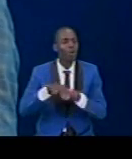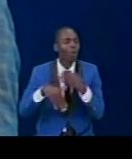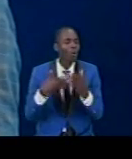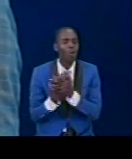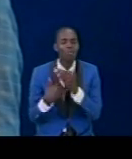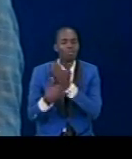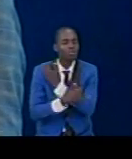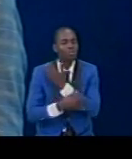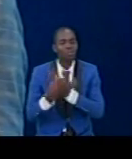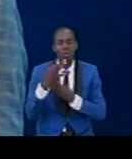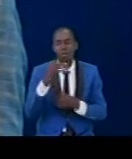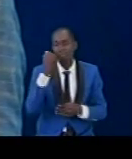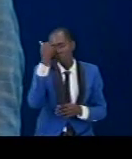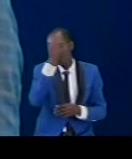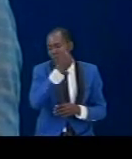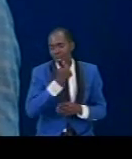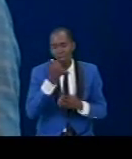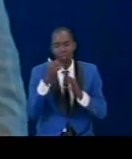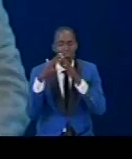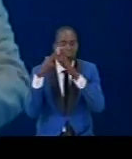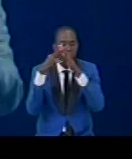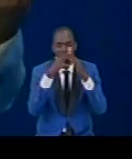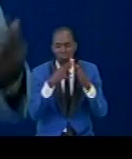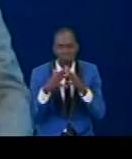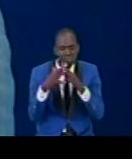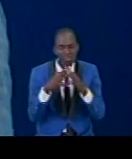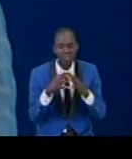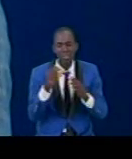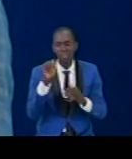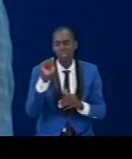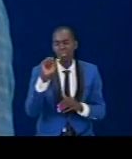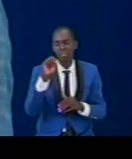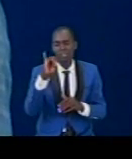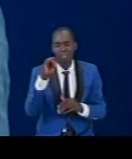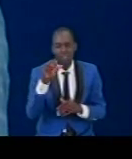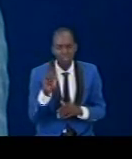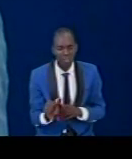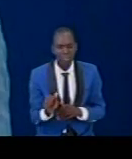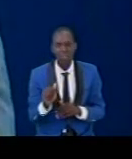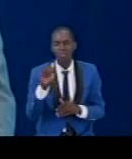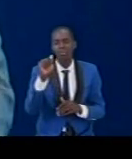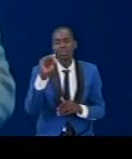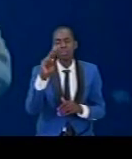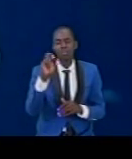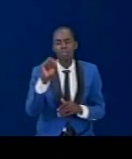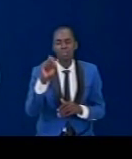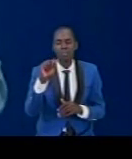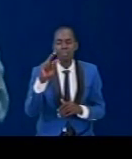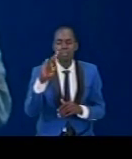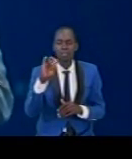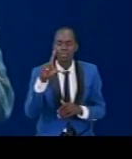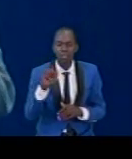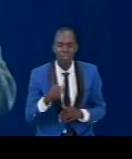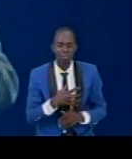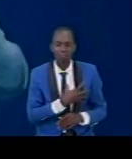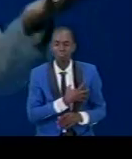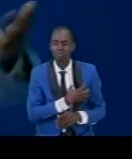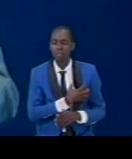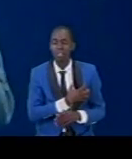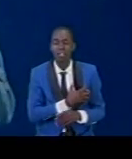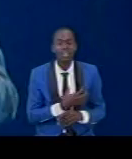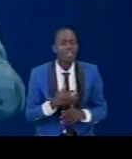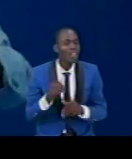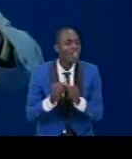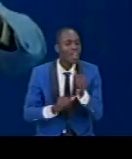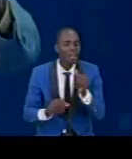Africa, amen. America, amen. Asia, amen. Australia, amen. Canada, amen.